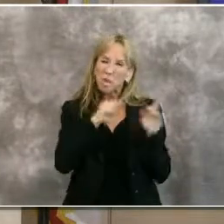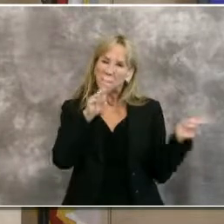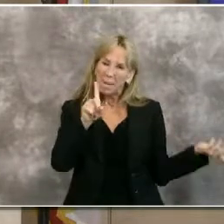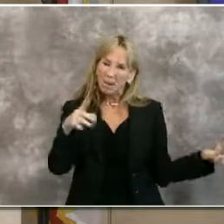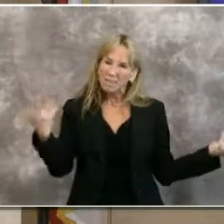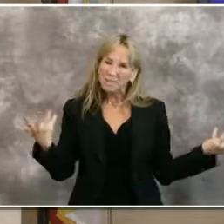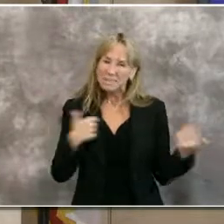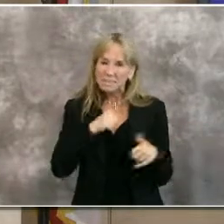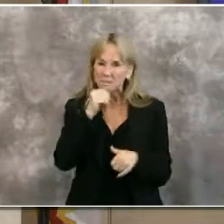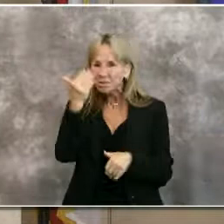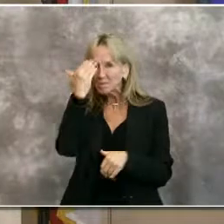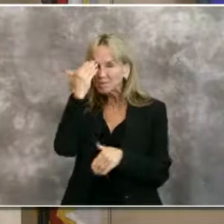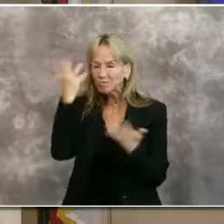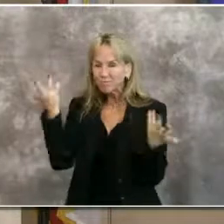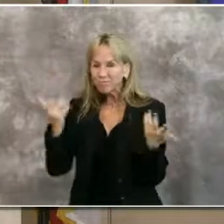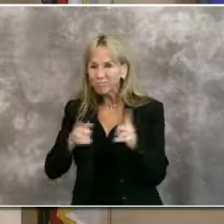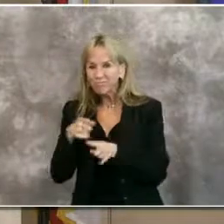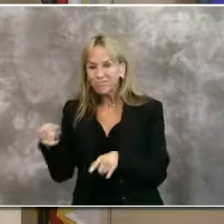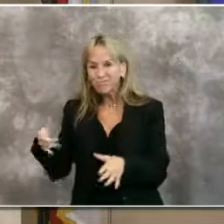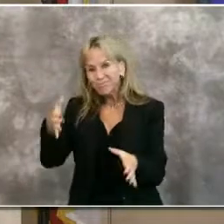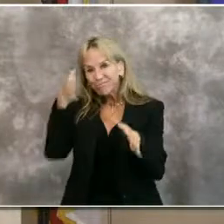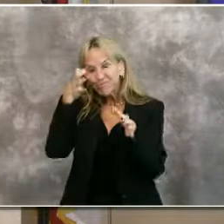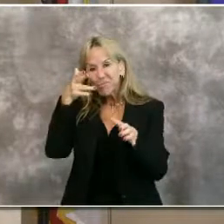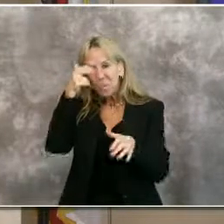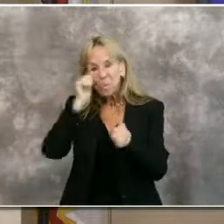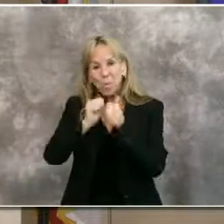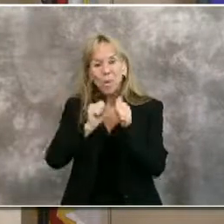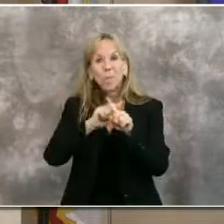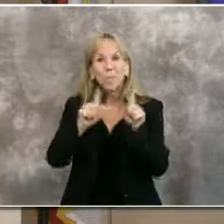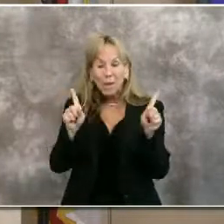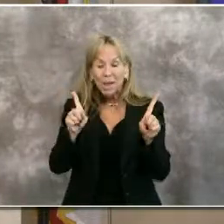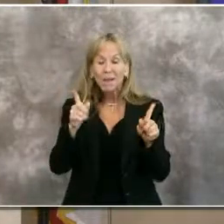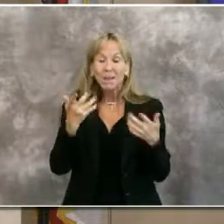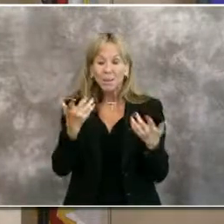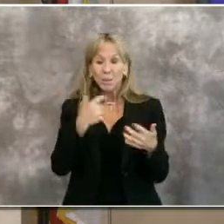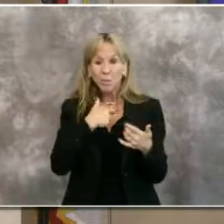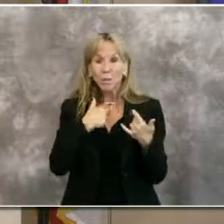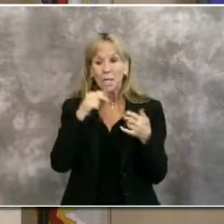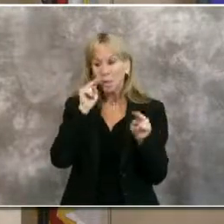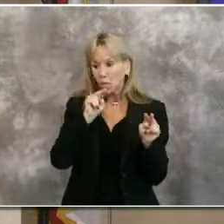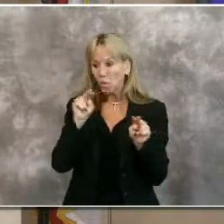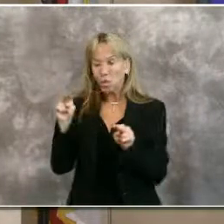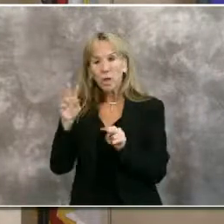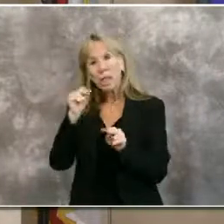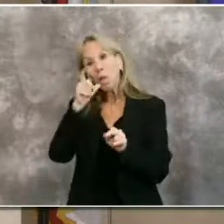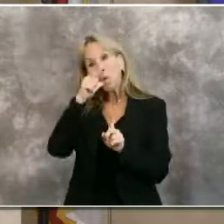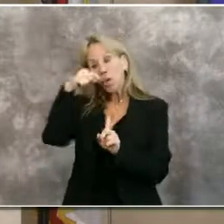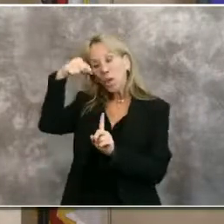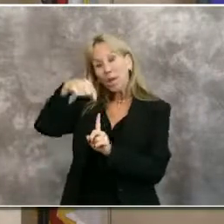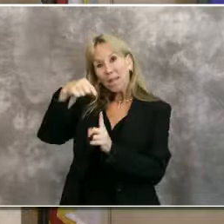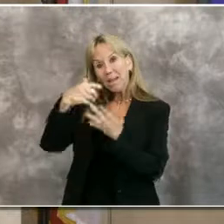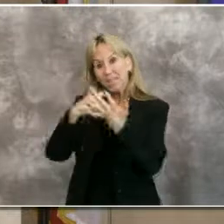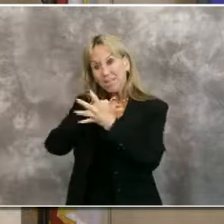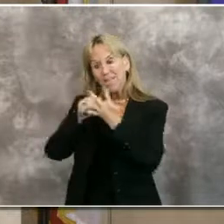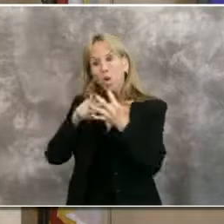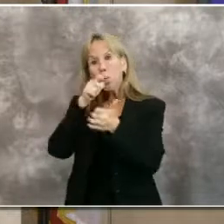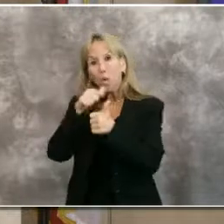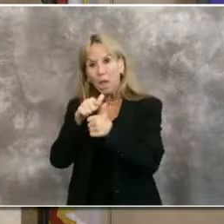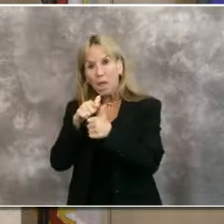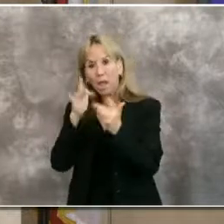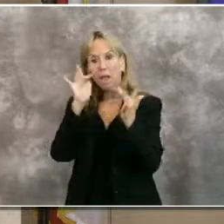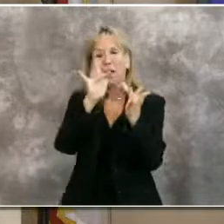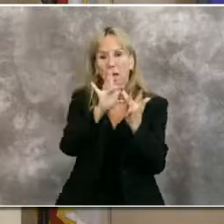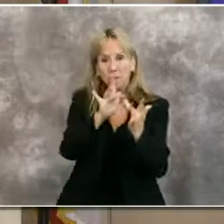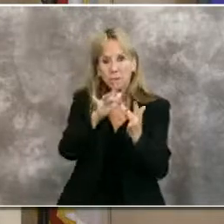We are continuing to look at those individuals and their close contacts that may indeed drive